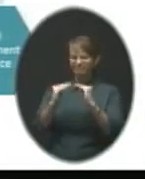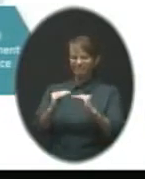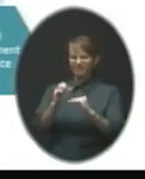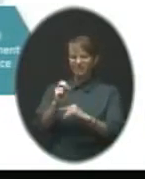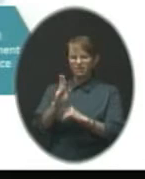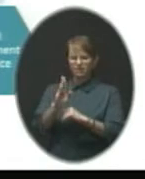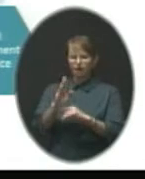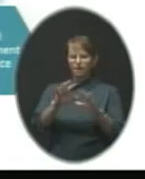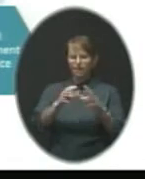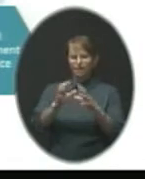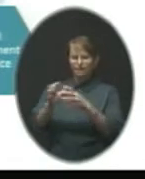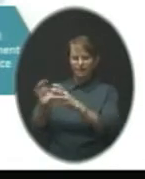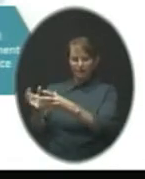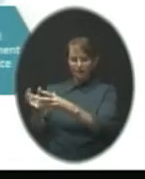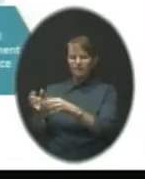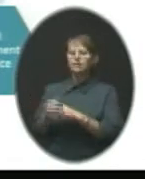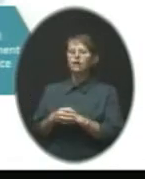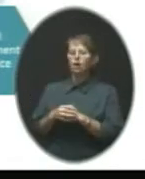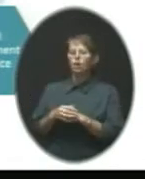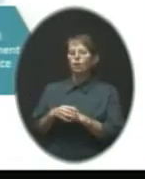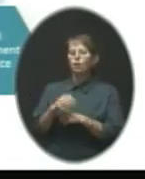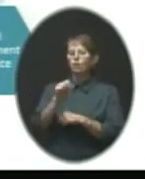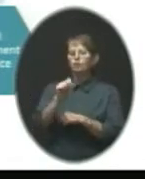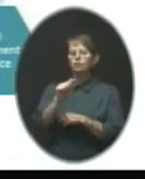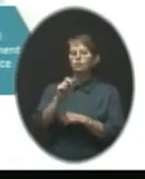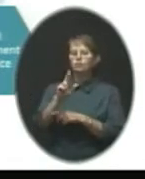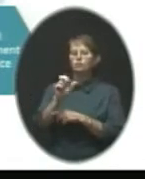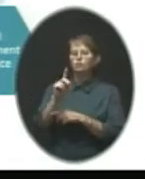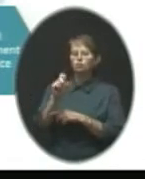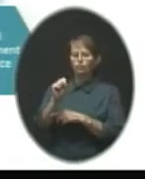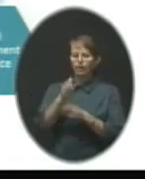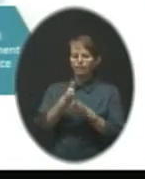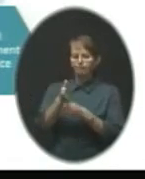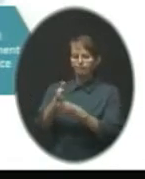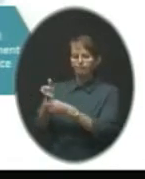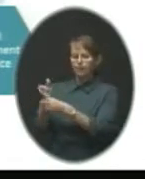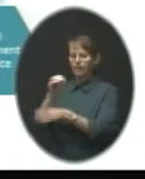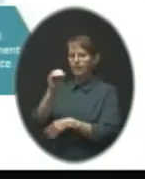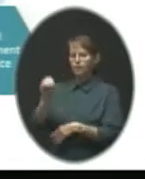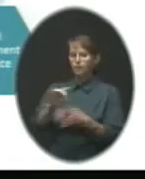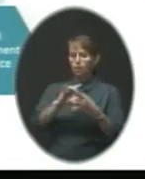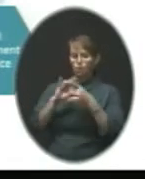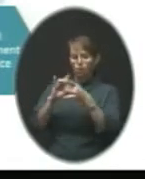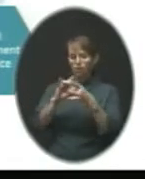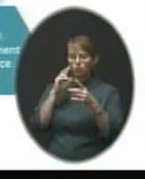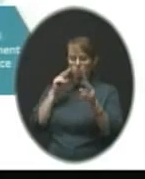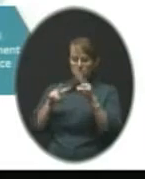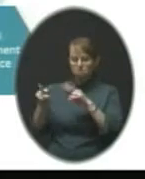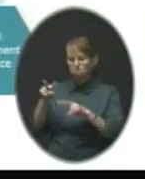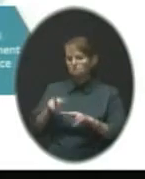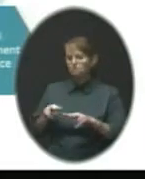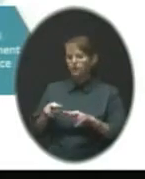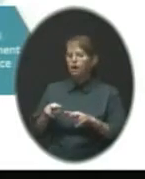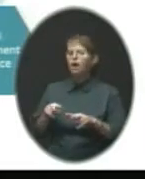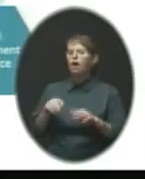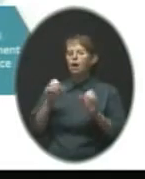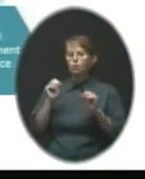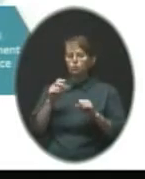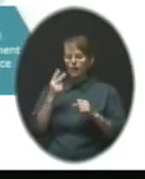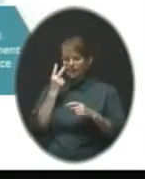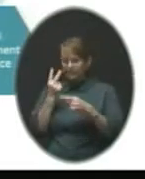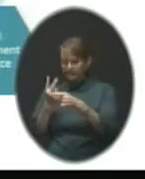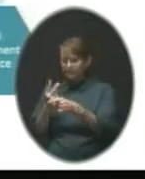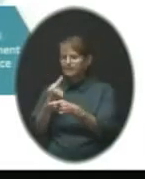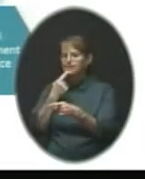or strands that the Olathe Latino Coalition was supposed to take a look at. And of course, you can see everything from housing and community